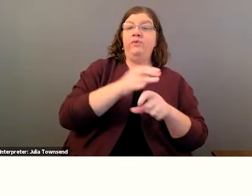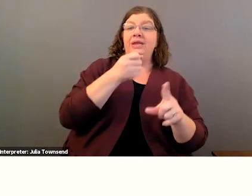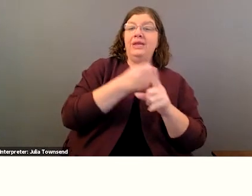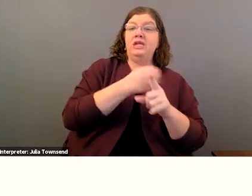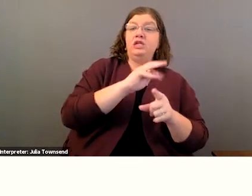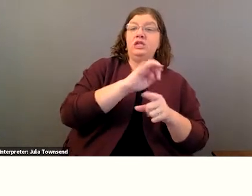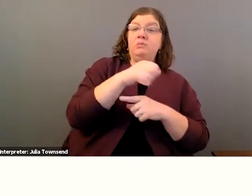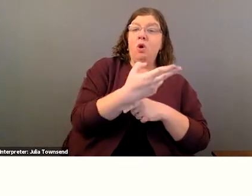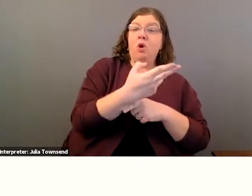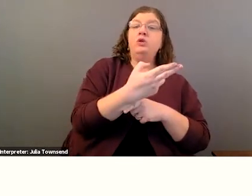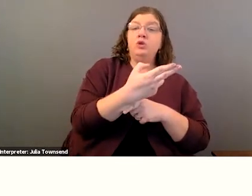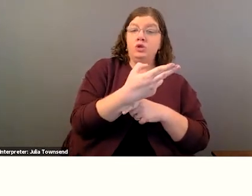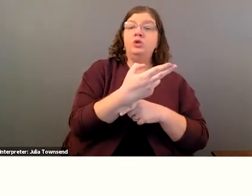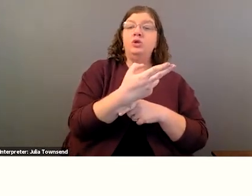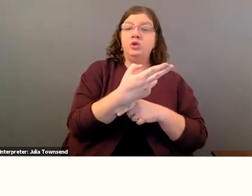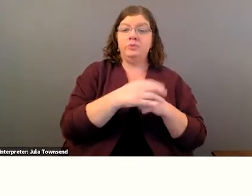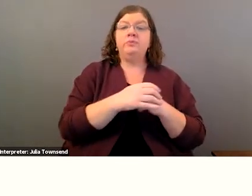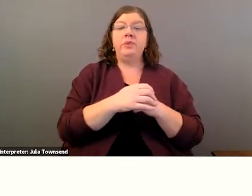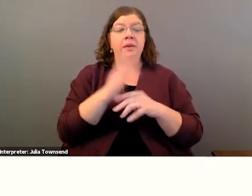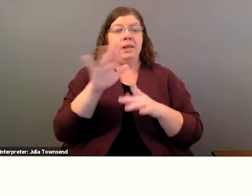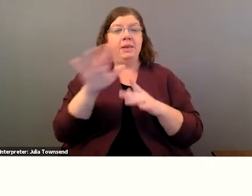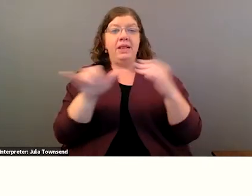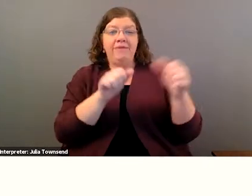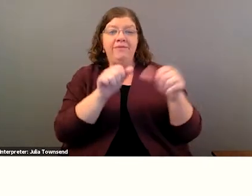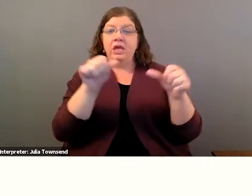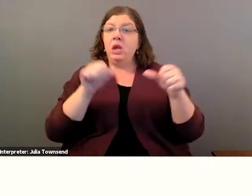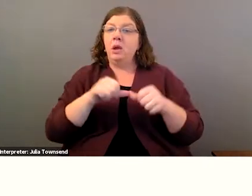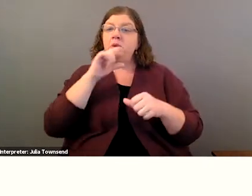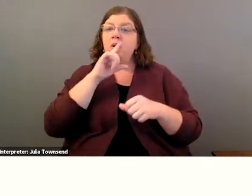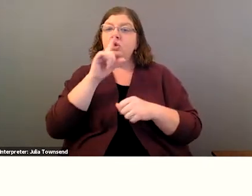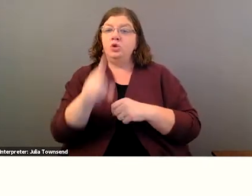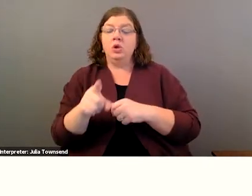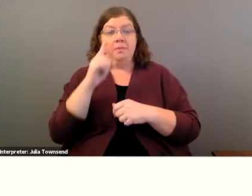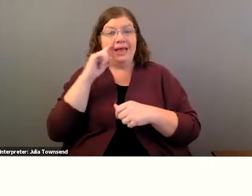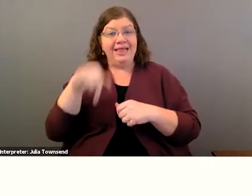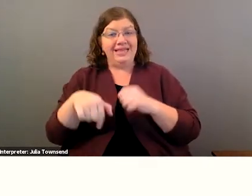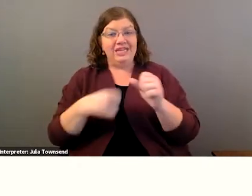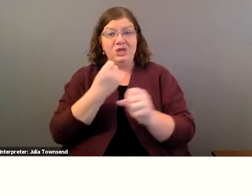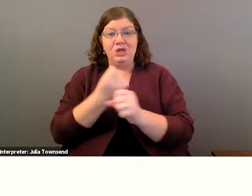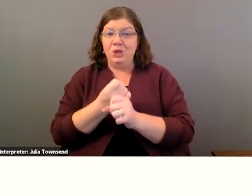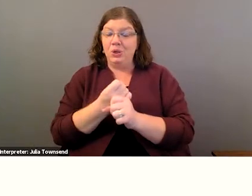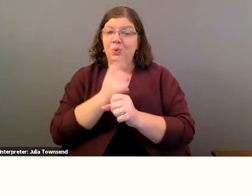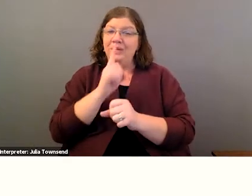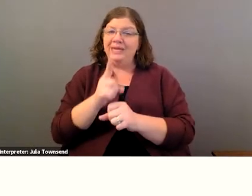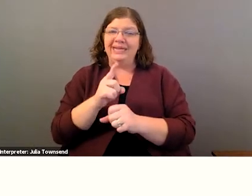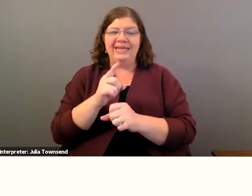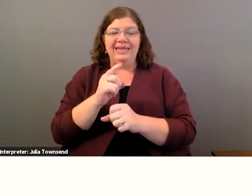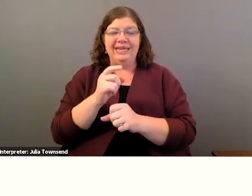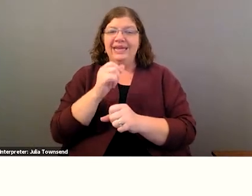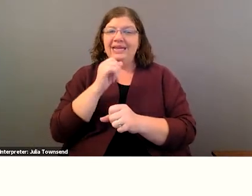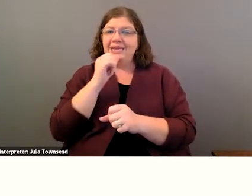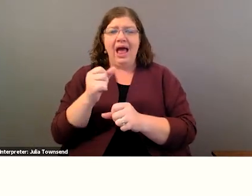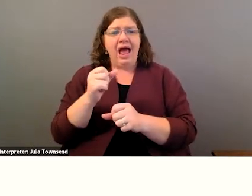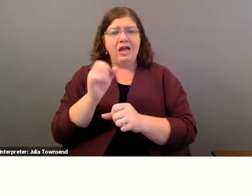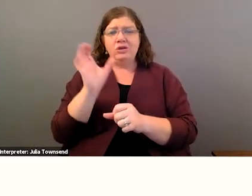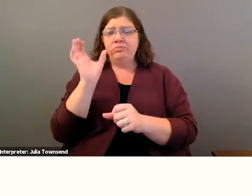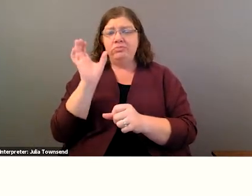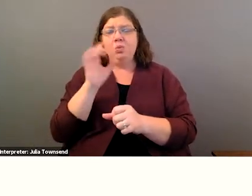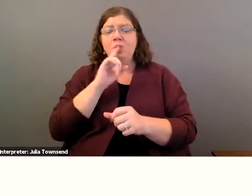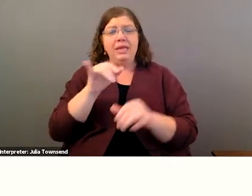and people left the area after that. We're just not sure. But this year really is not an anomaly as compared to last